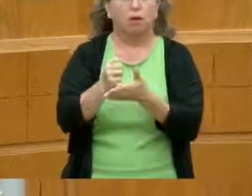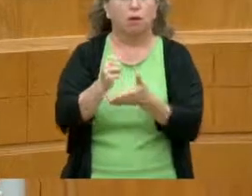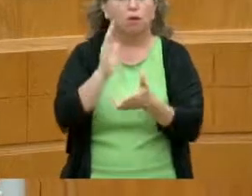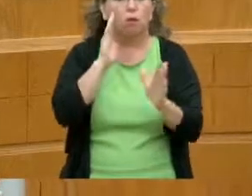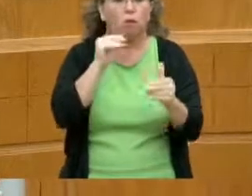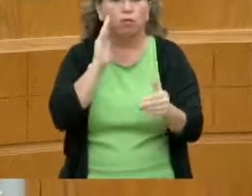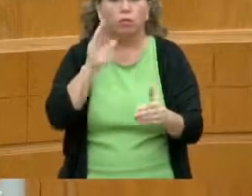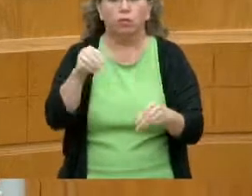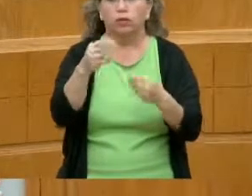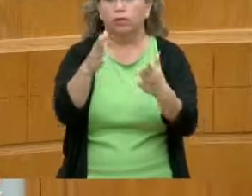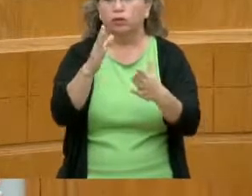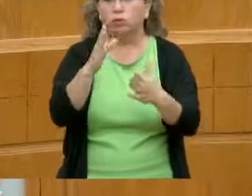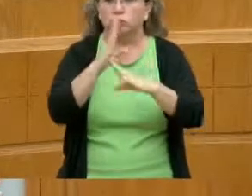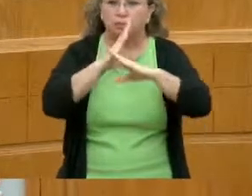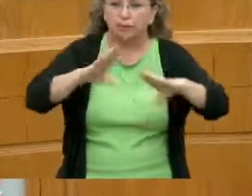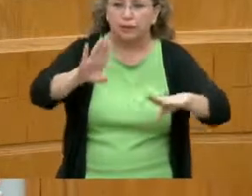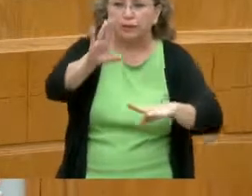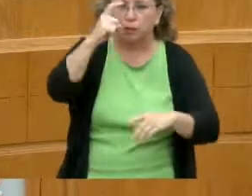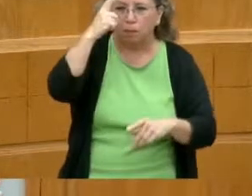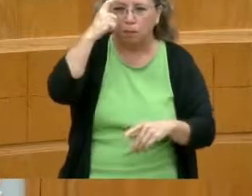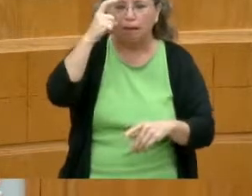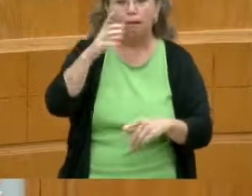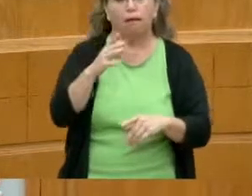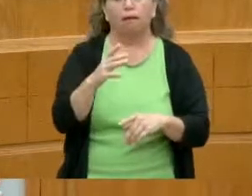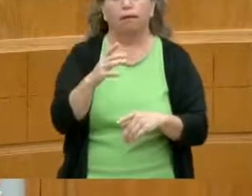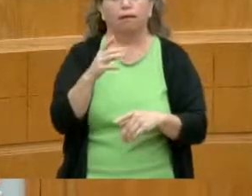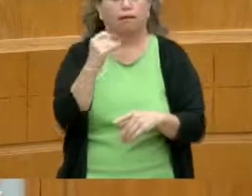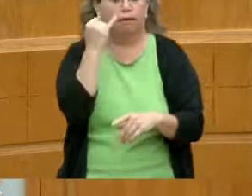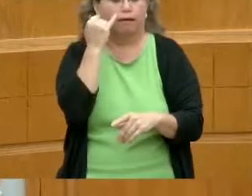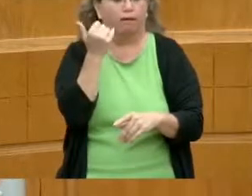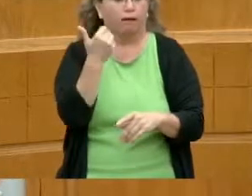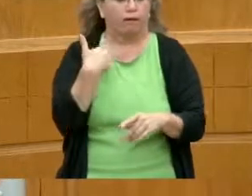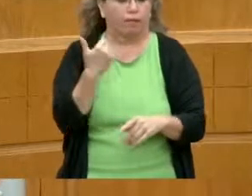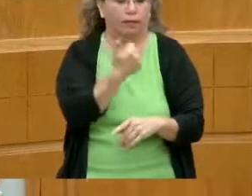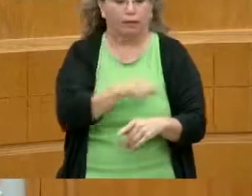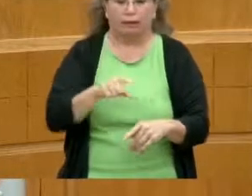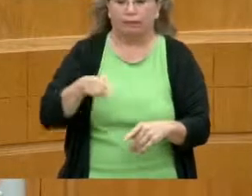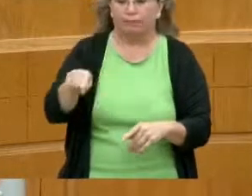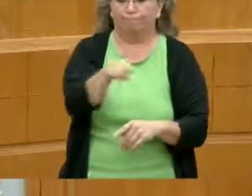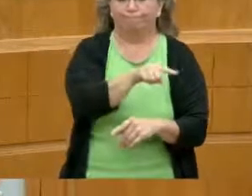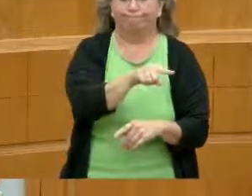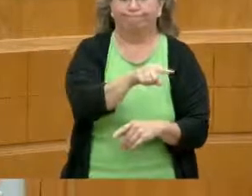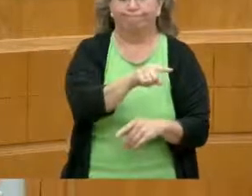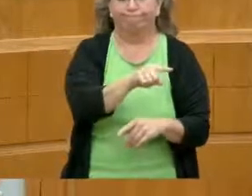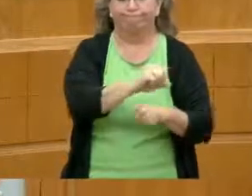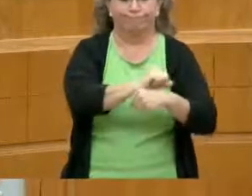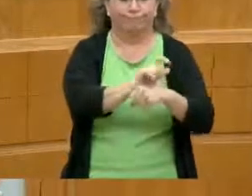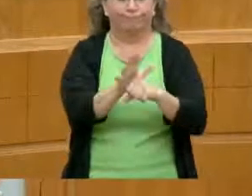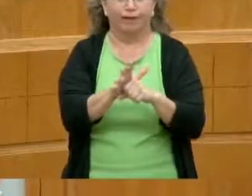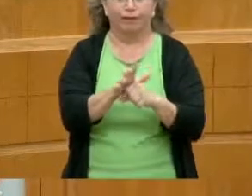of if there's any COVID-19 in there or with the employees as well.